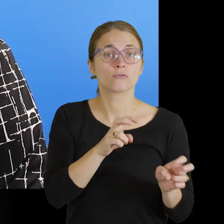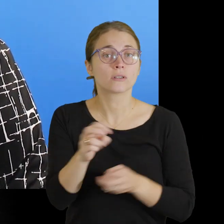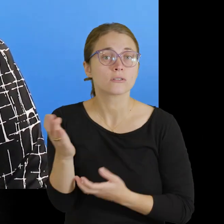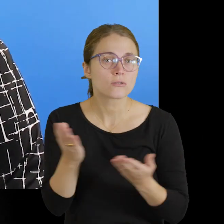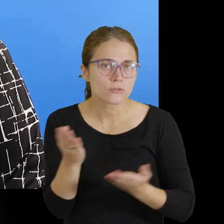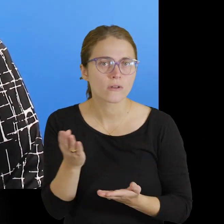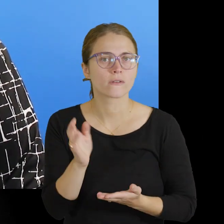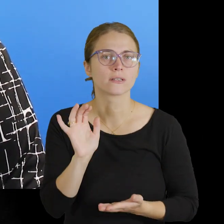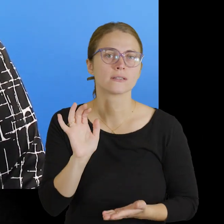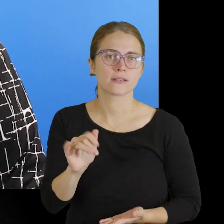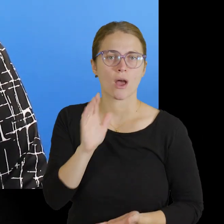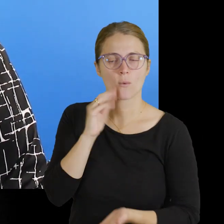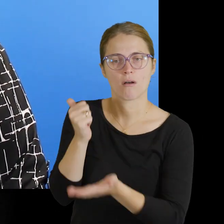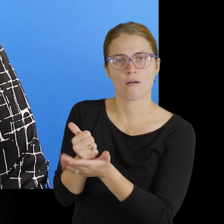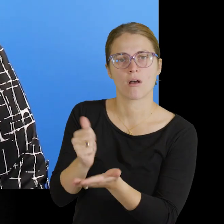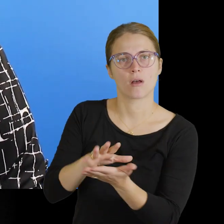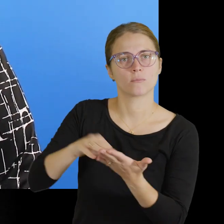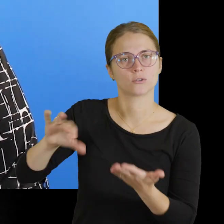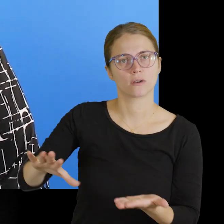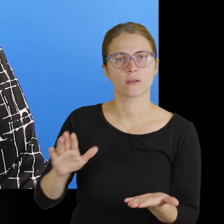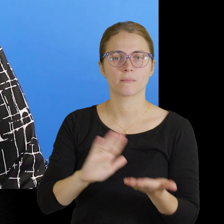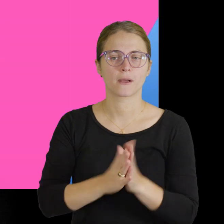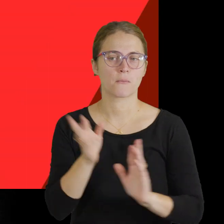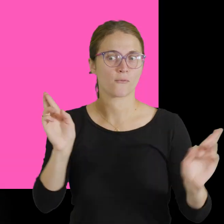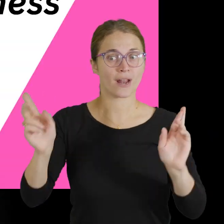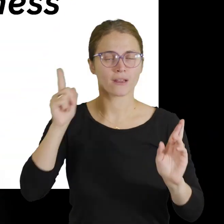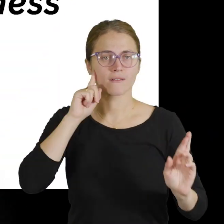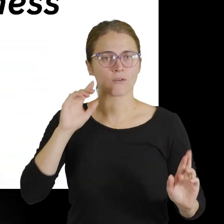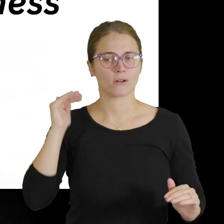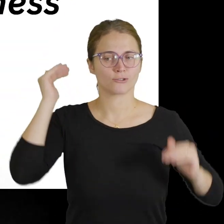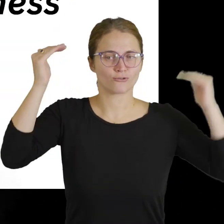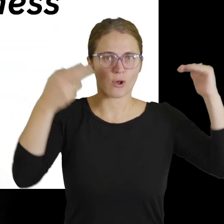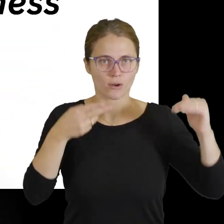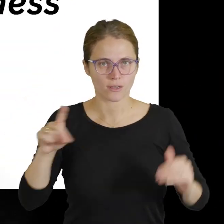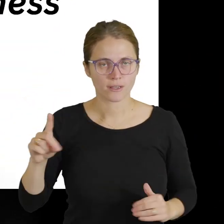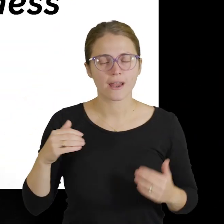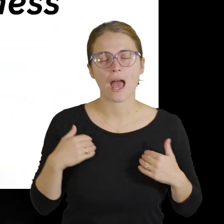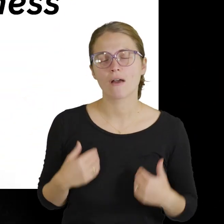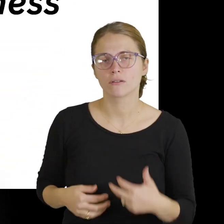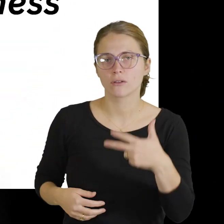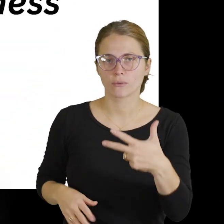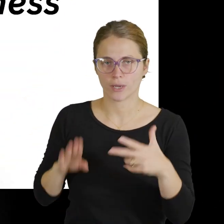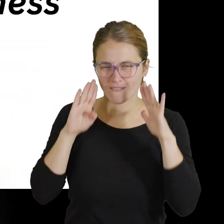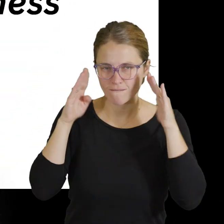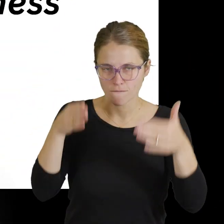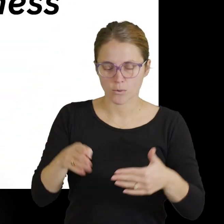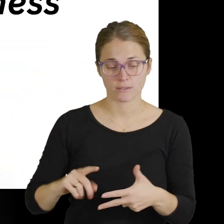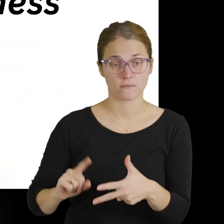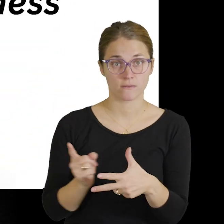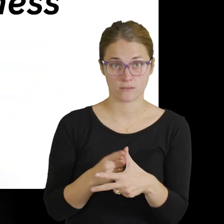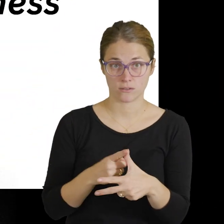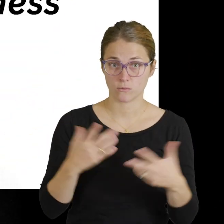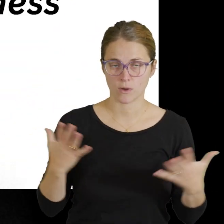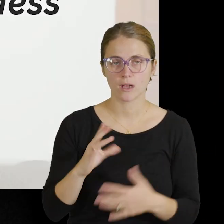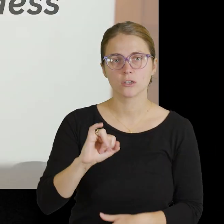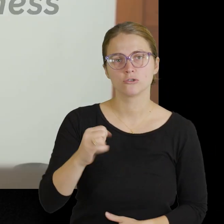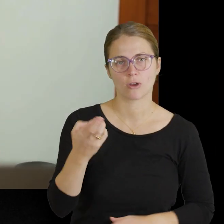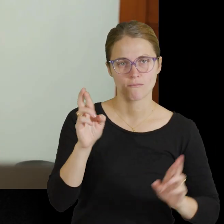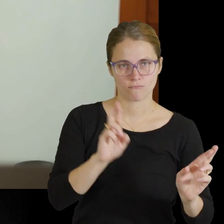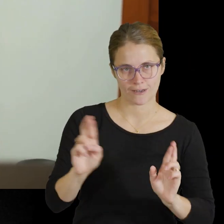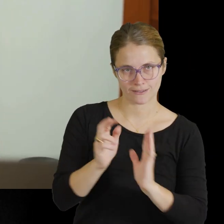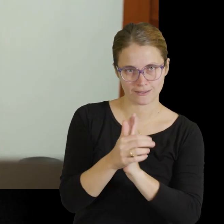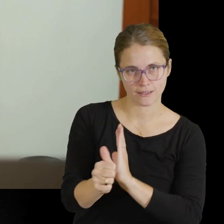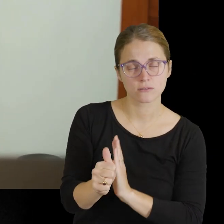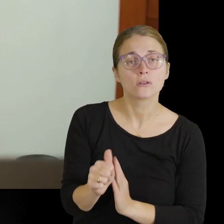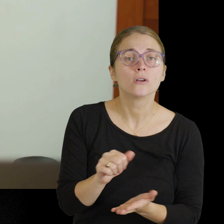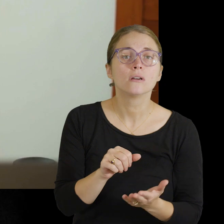student transition to adulthood. They're focused in three key areas. The first is job readiness skills. Schools can provide instruction to help